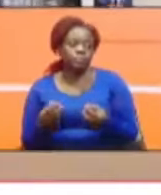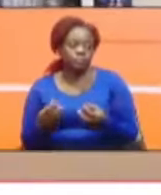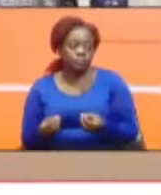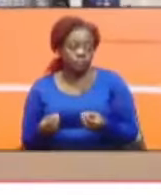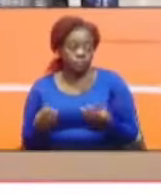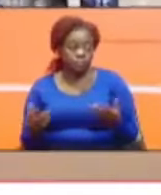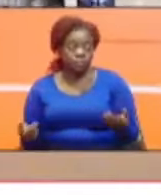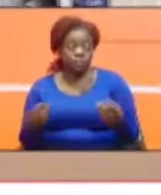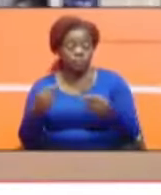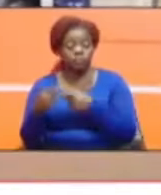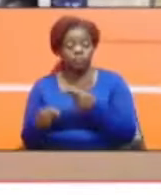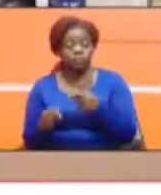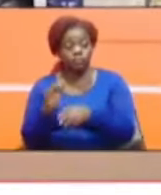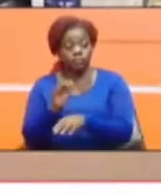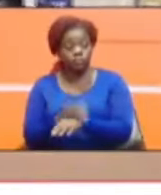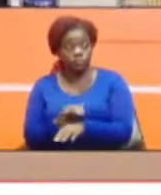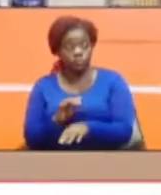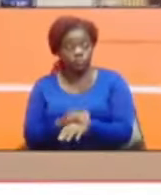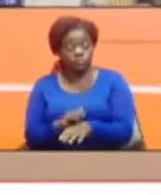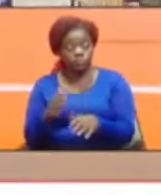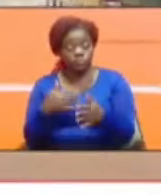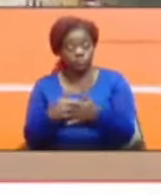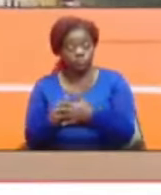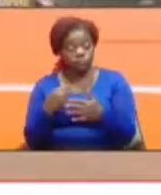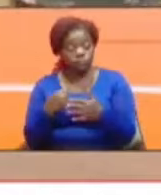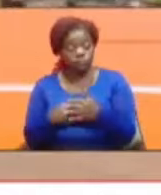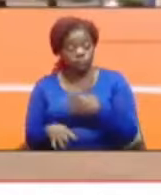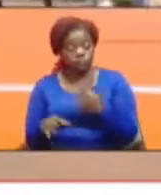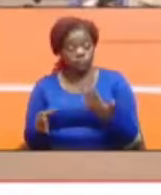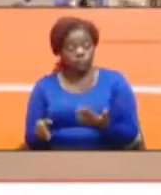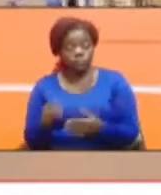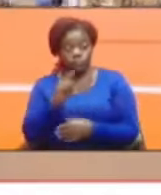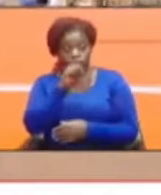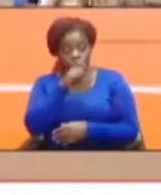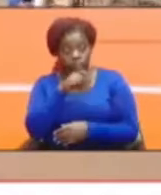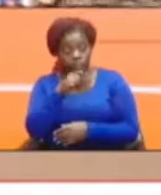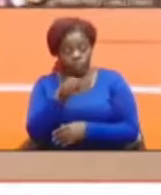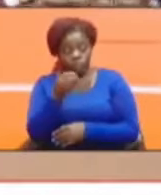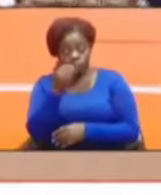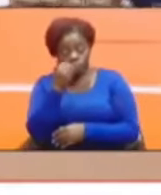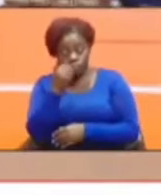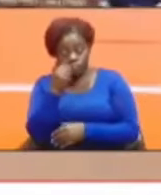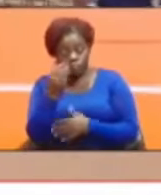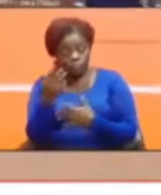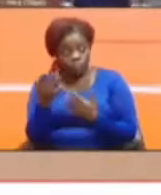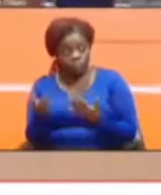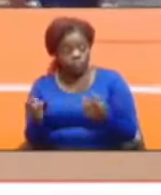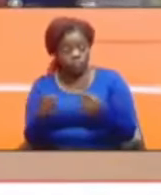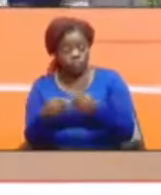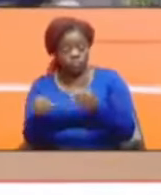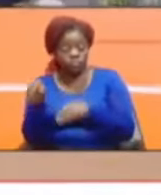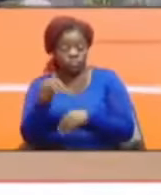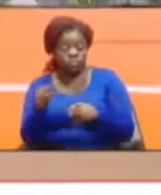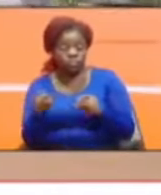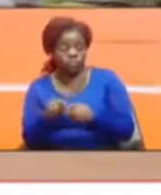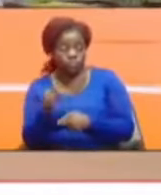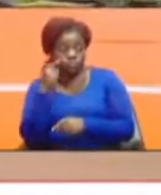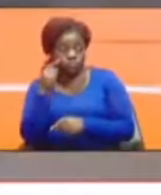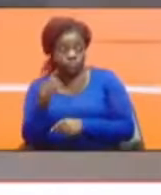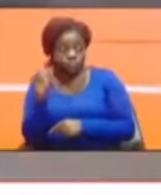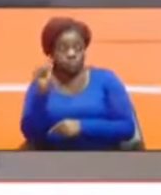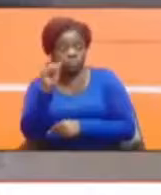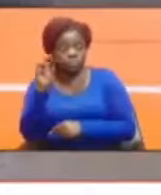business there. Beyongedde mukono katega ku kolero lya biyinzika gye bakolera emmere y'enkoko n'okugitabula era ng'eno basanzeeyo